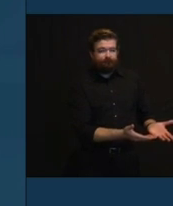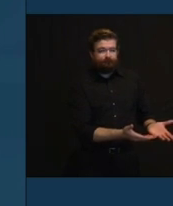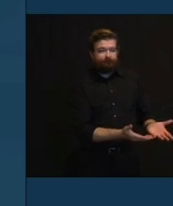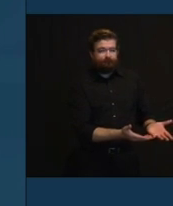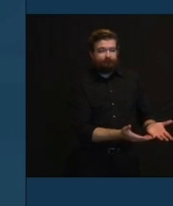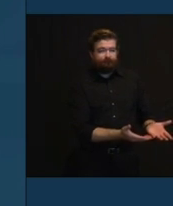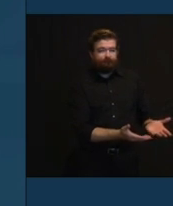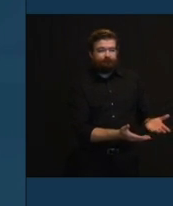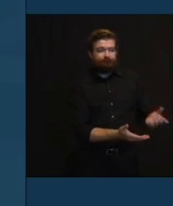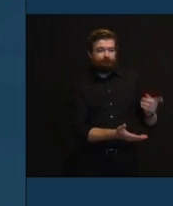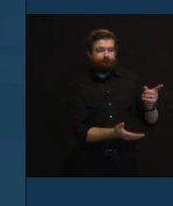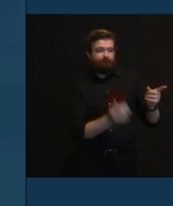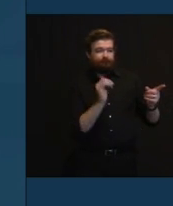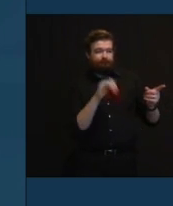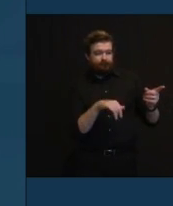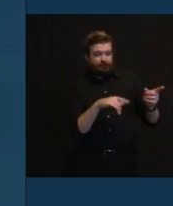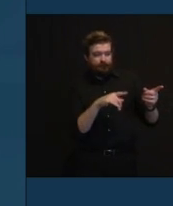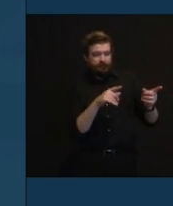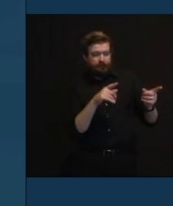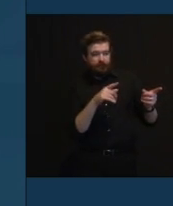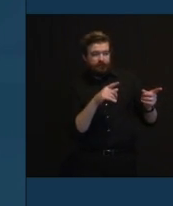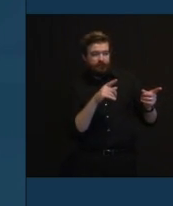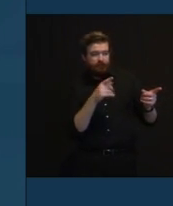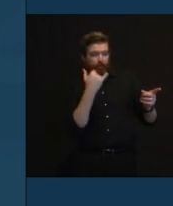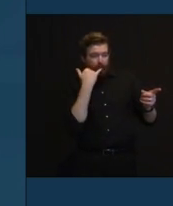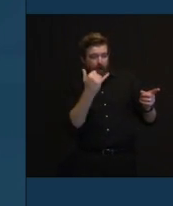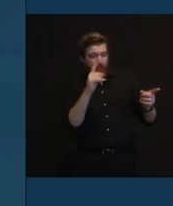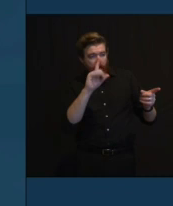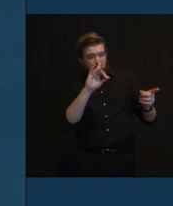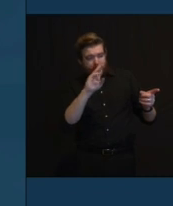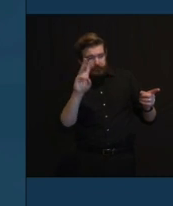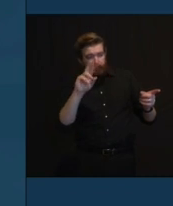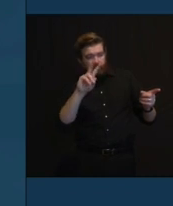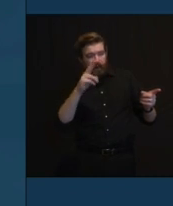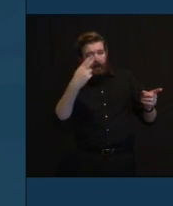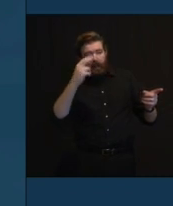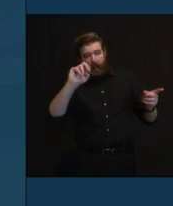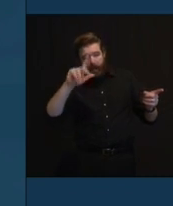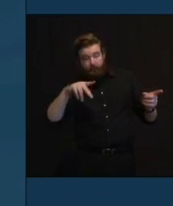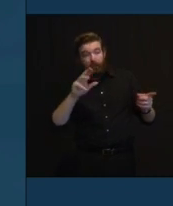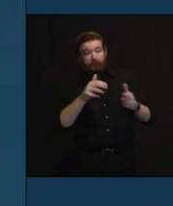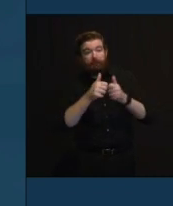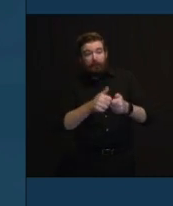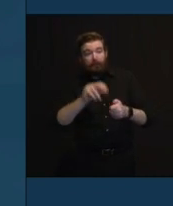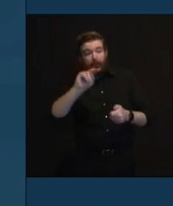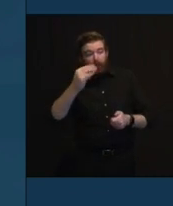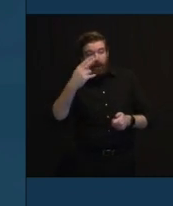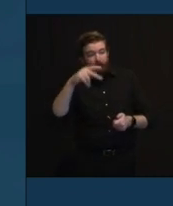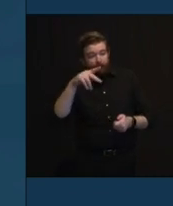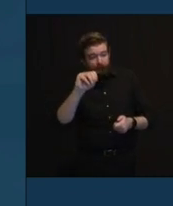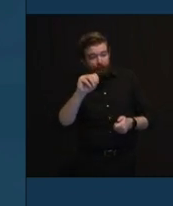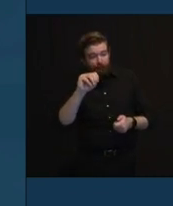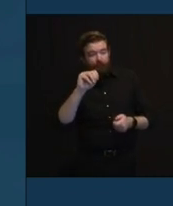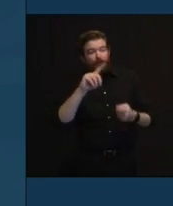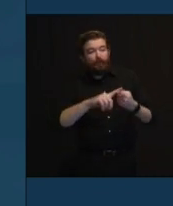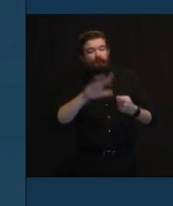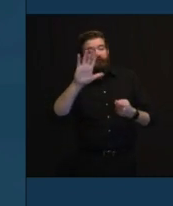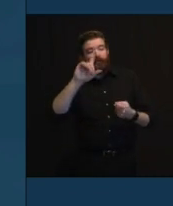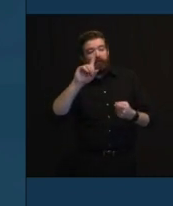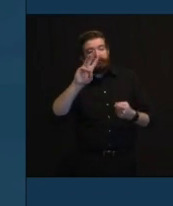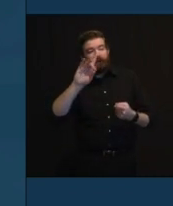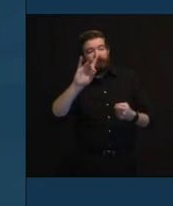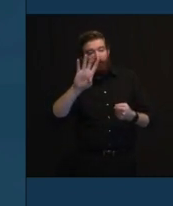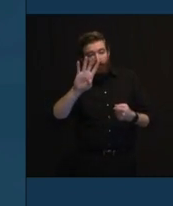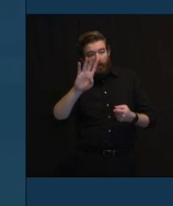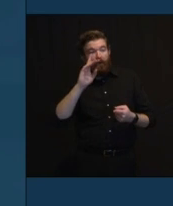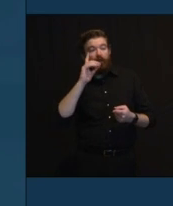1-866-202-4357. Or text NJ HOPE to 51684 for free. Confidential support for the New Jersey